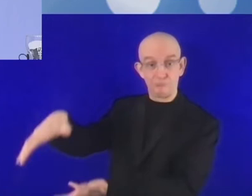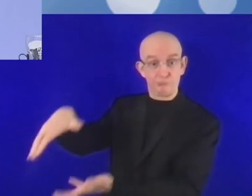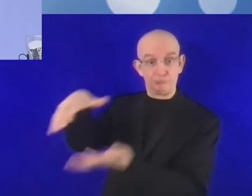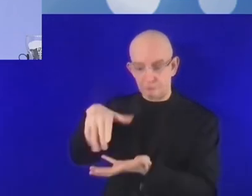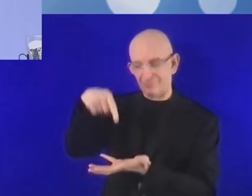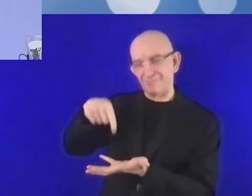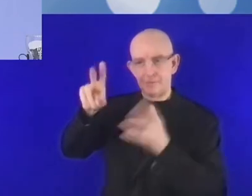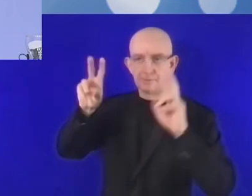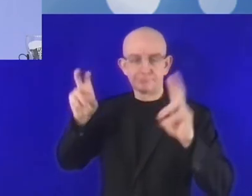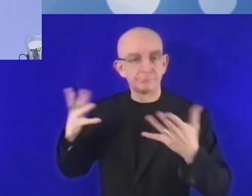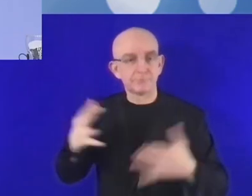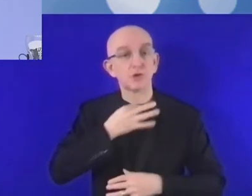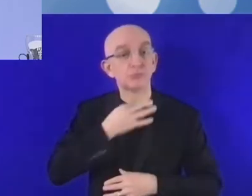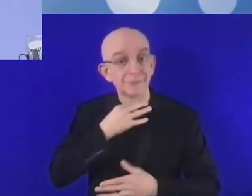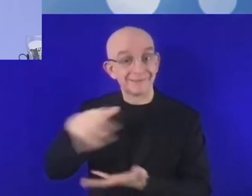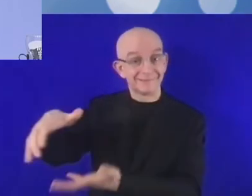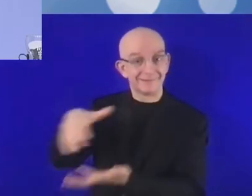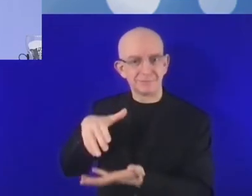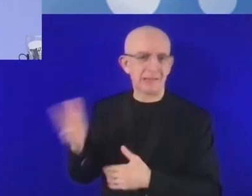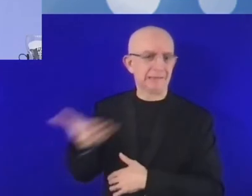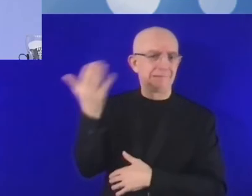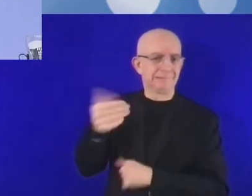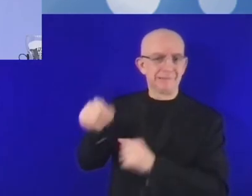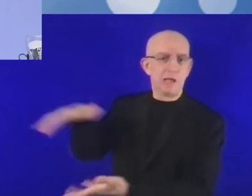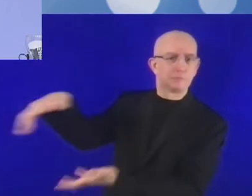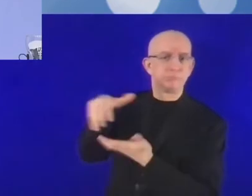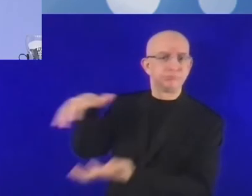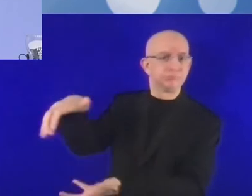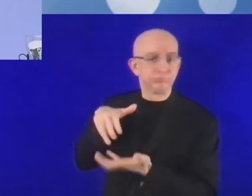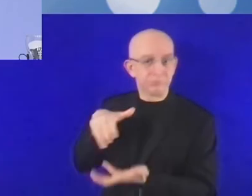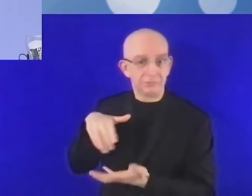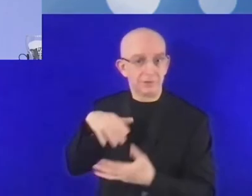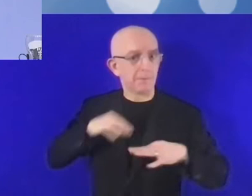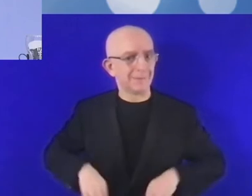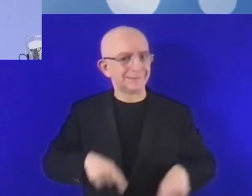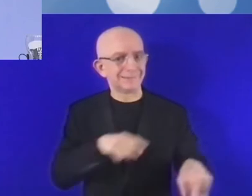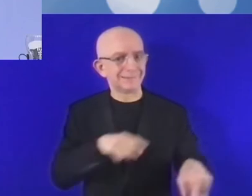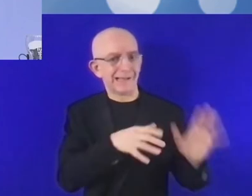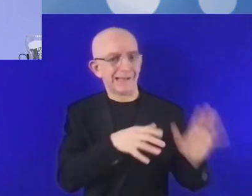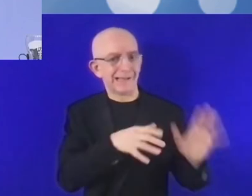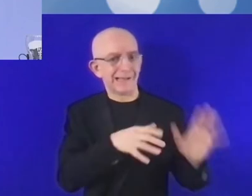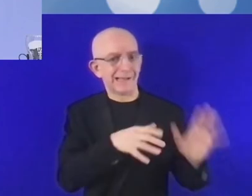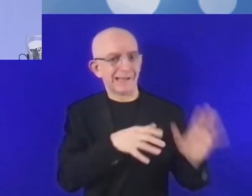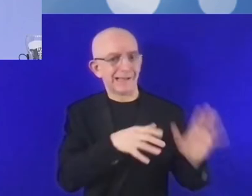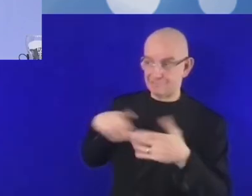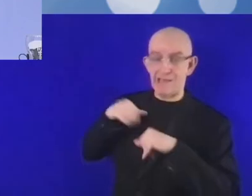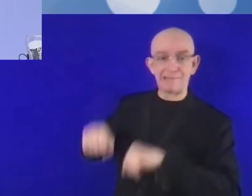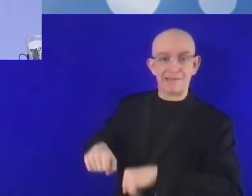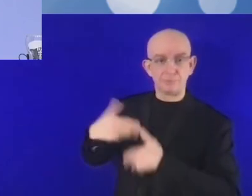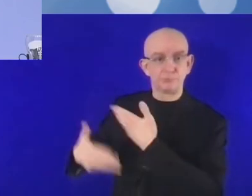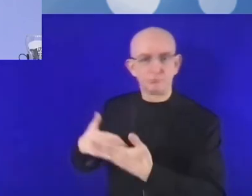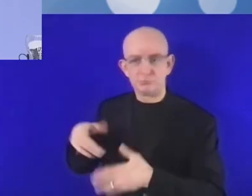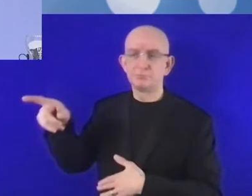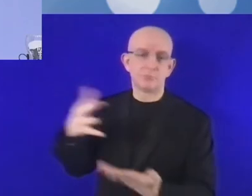equities venture capitals in step in and help startups and i have here a figure which is telling